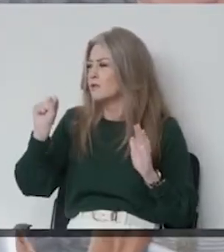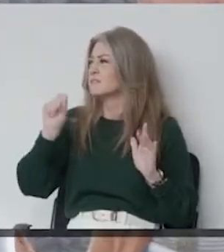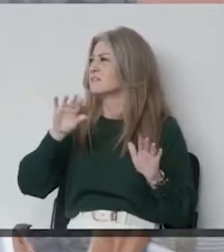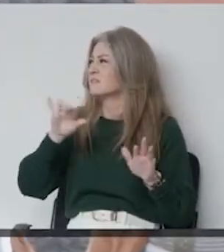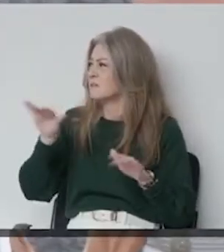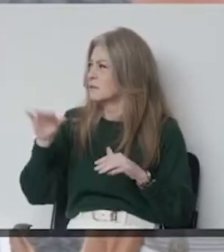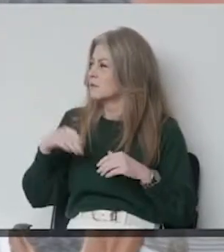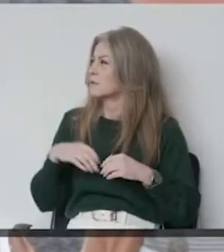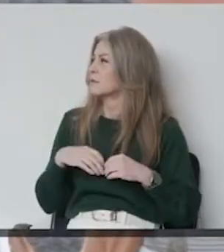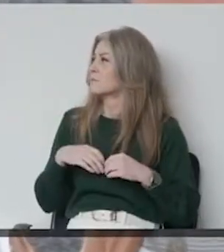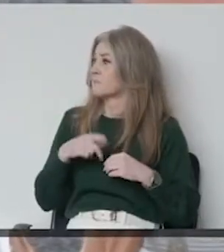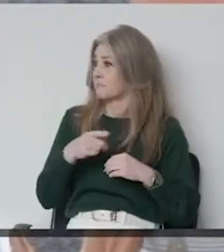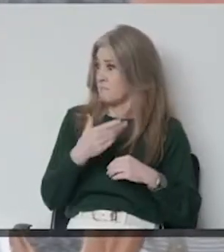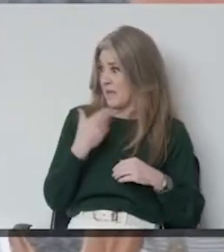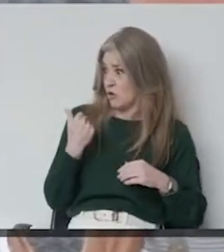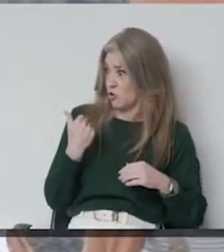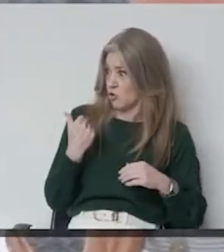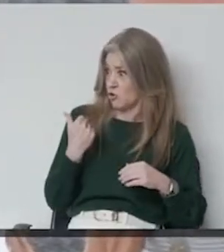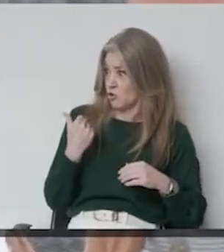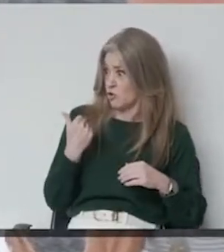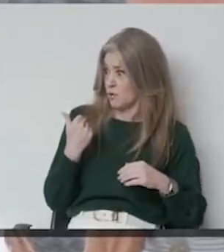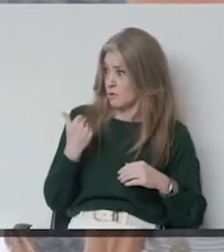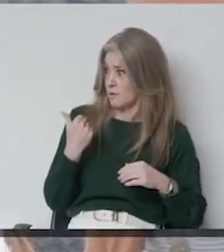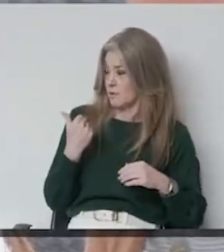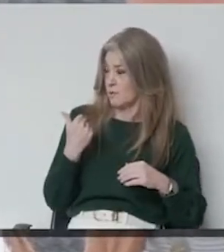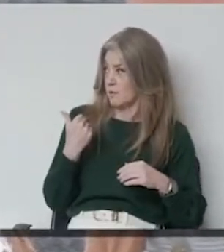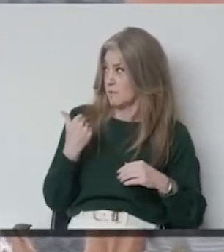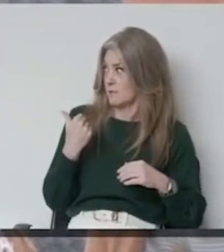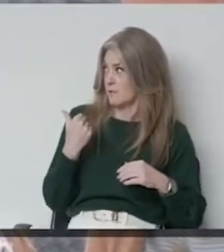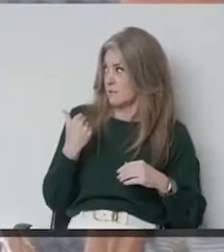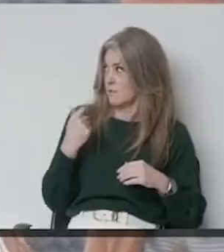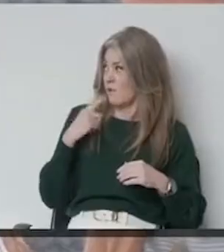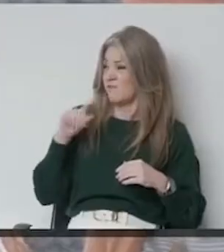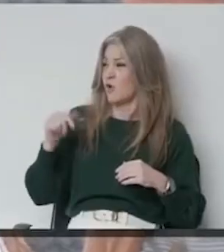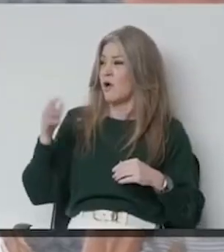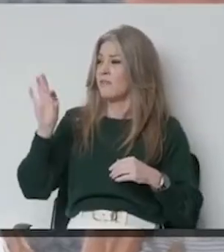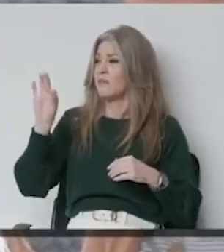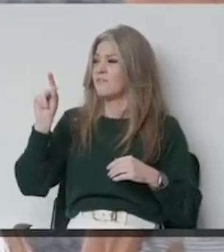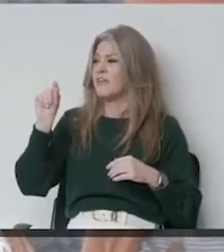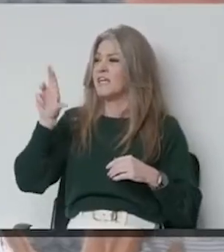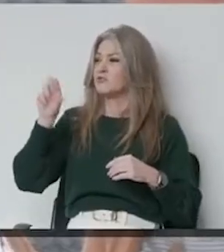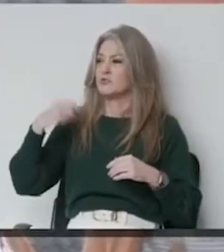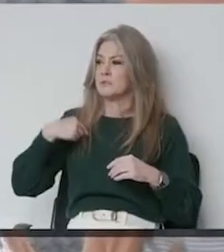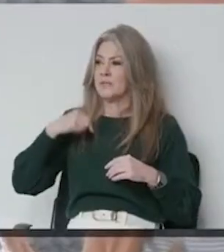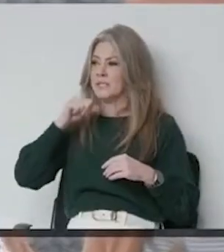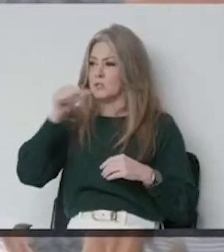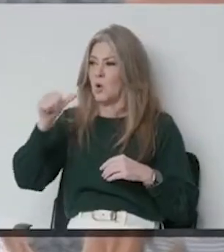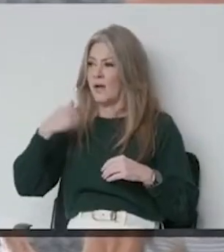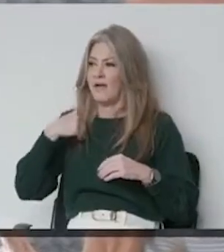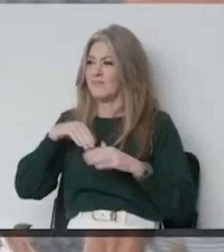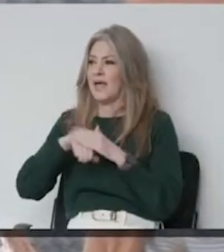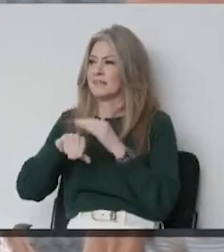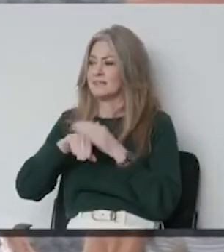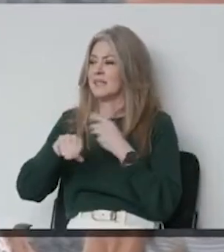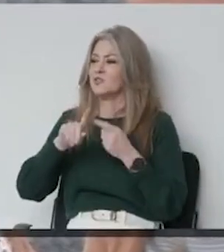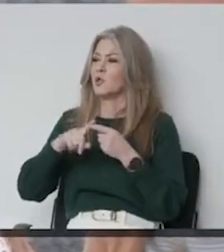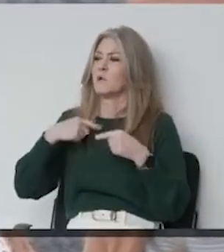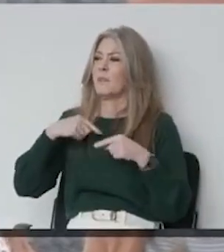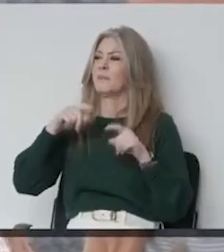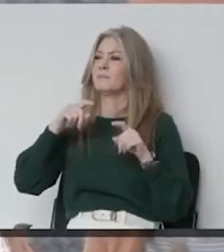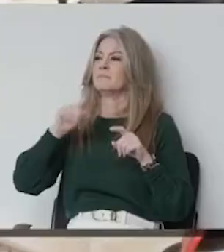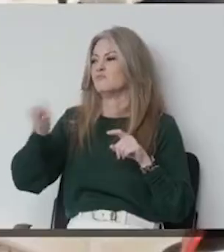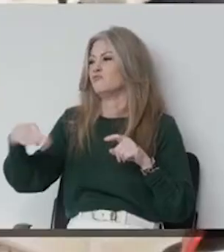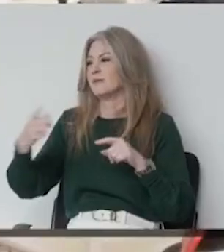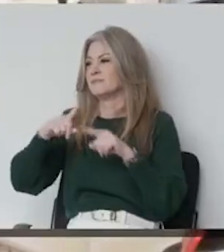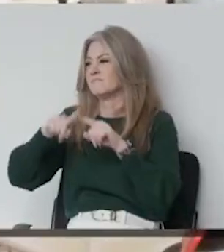are they better for reasons? Are there other features that I don't have access to? Testing with Narrator alone.